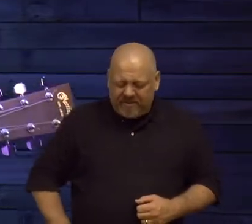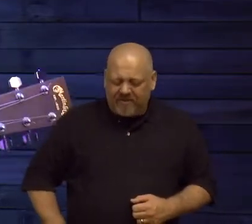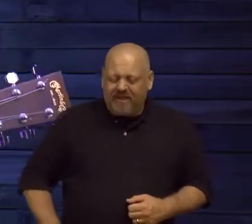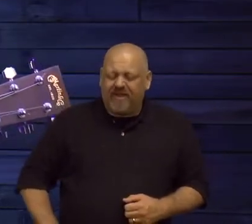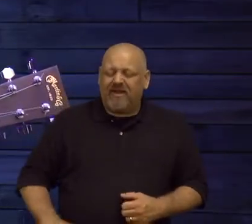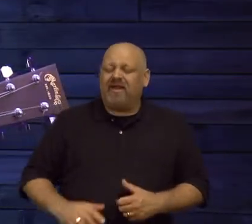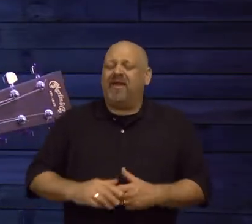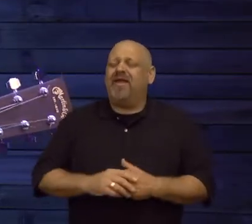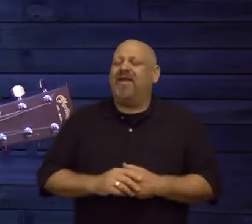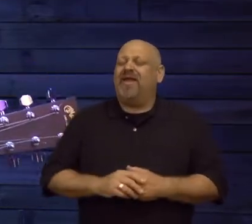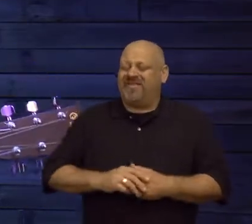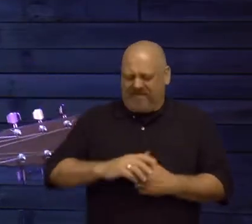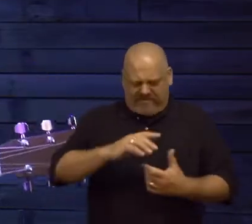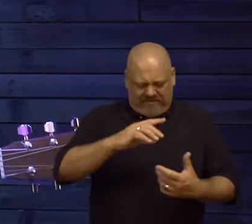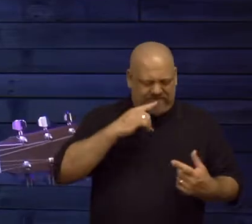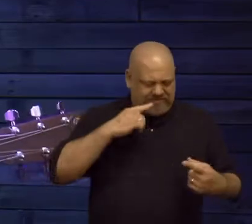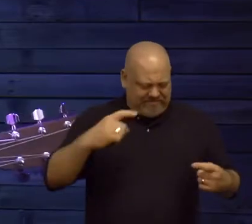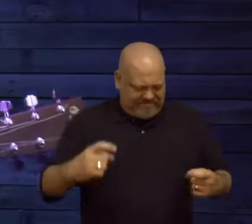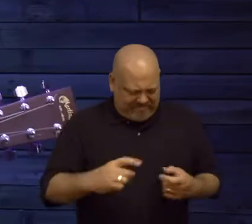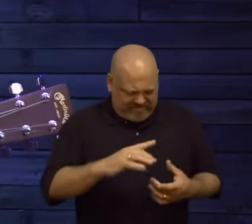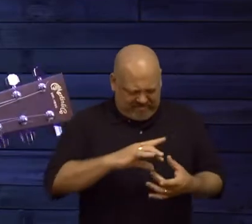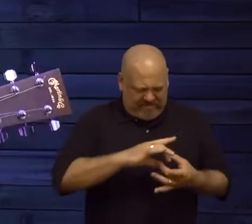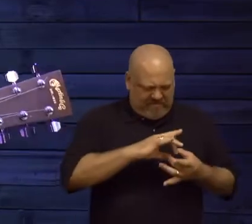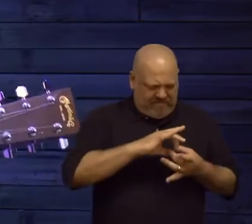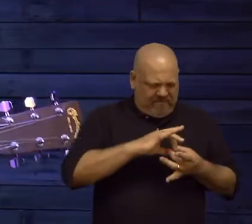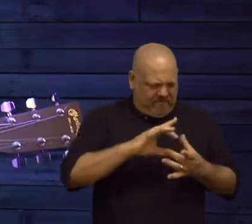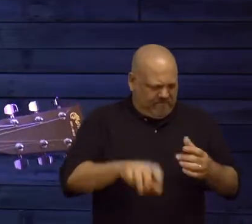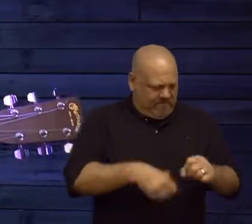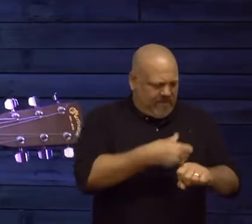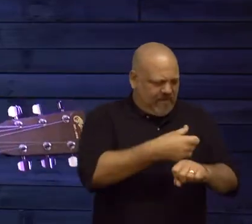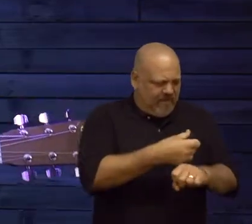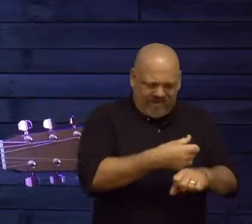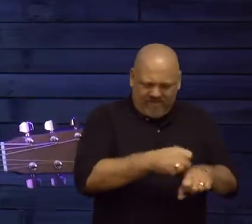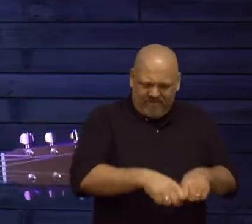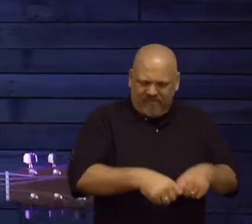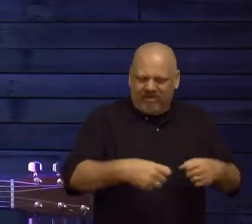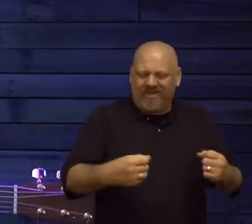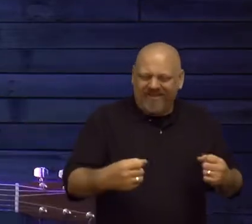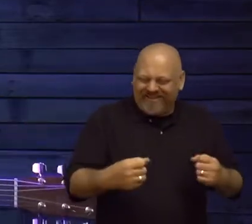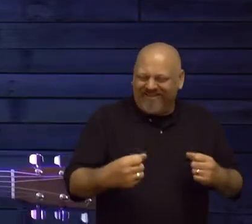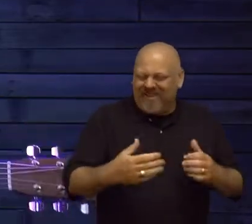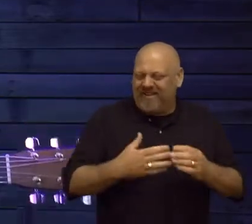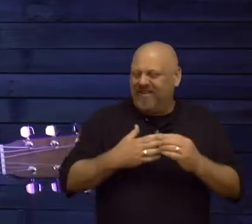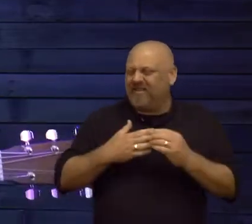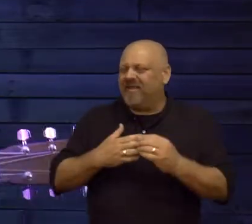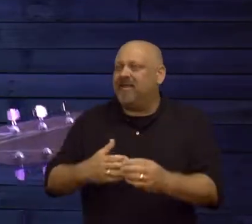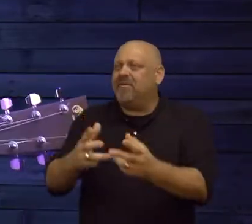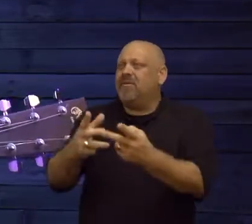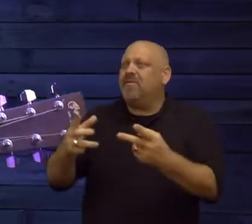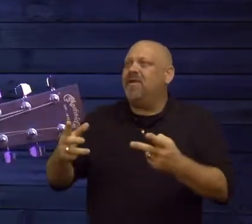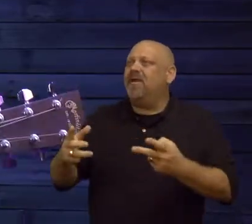sin that's binding. It leads me to a place of